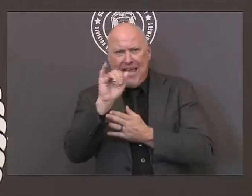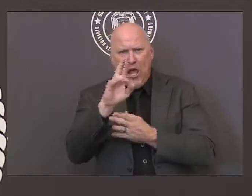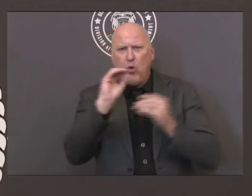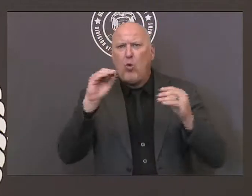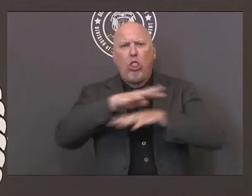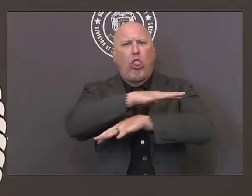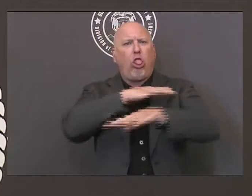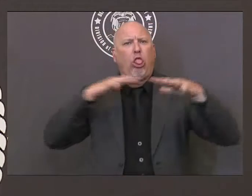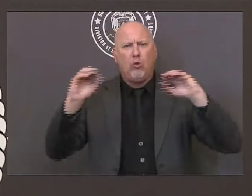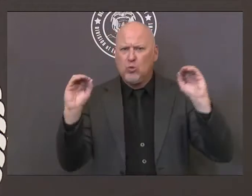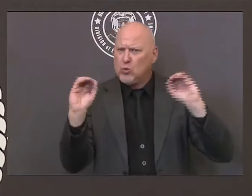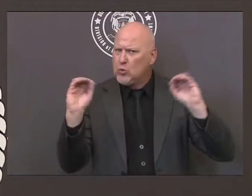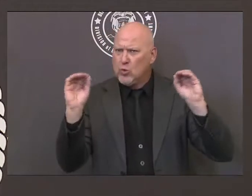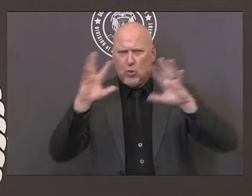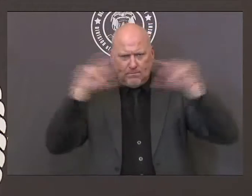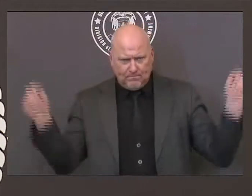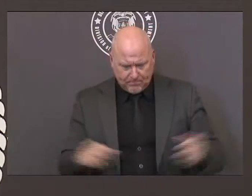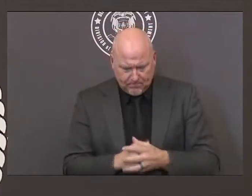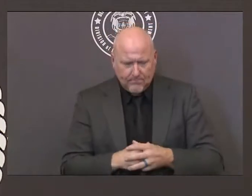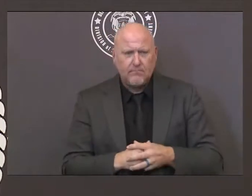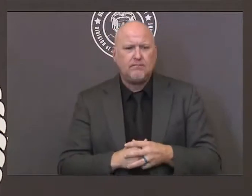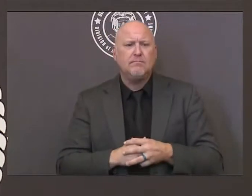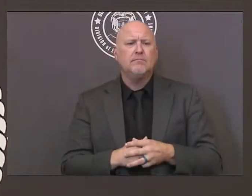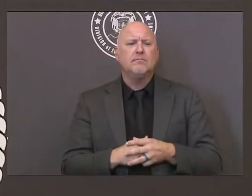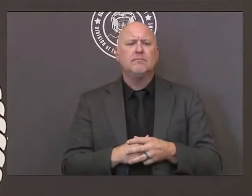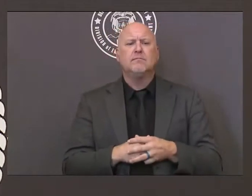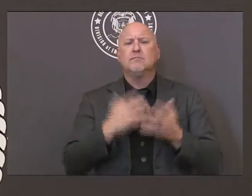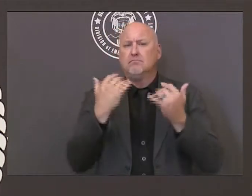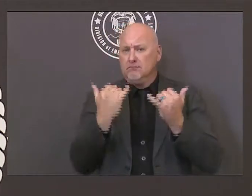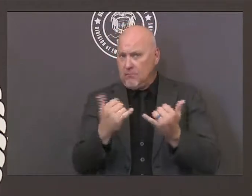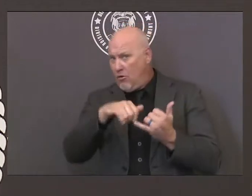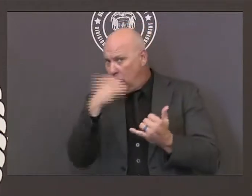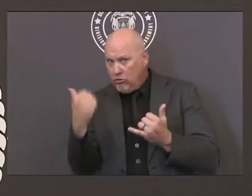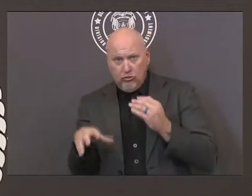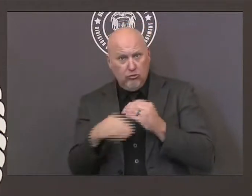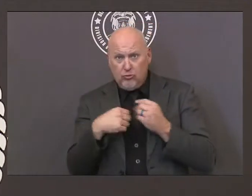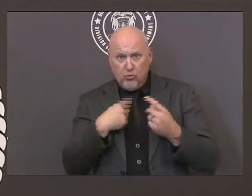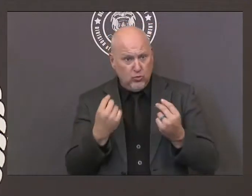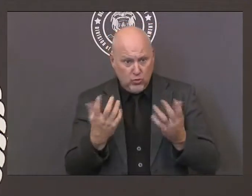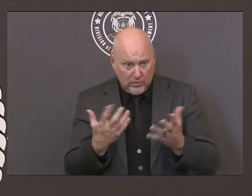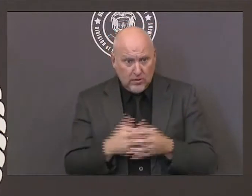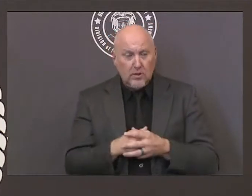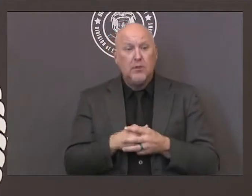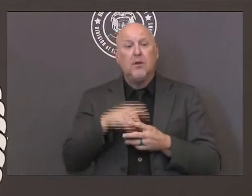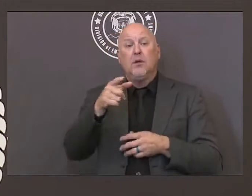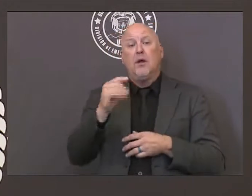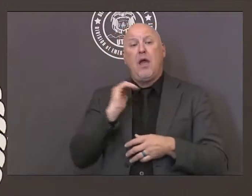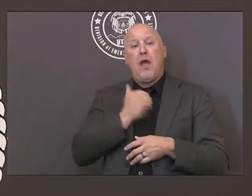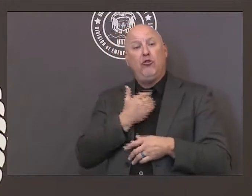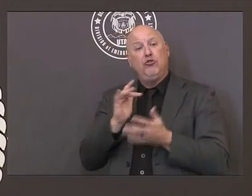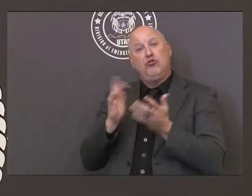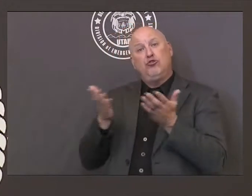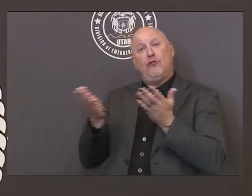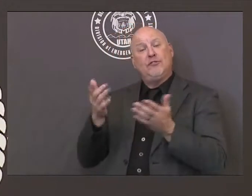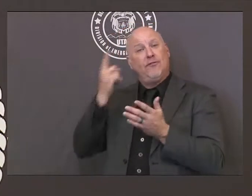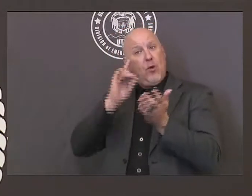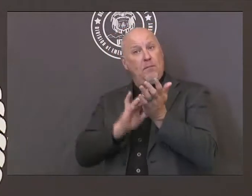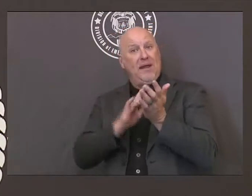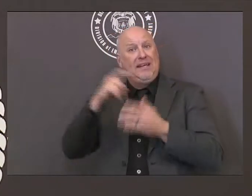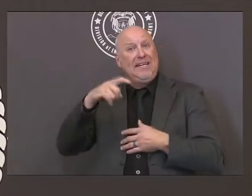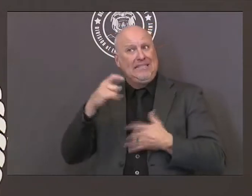well. Additionally, as medical services have increased across the state, we continue to